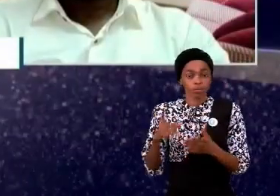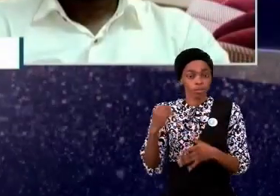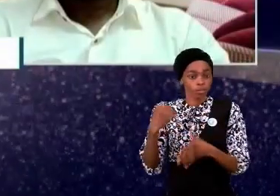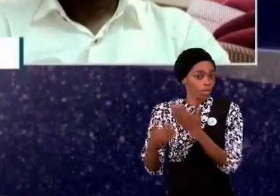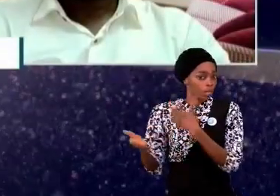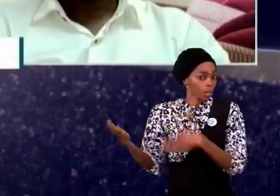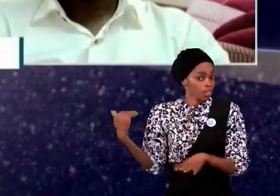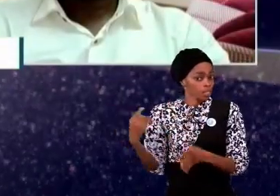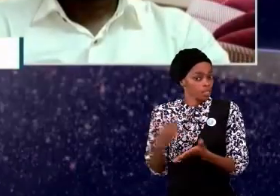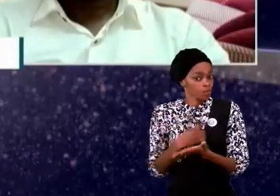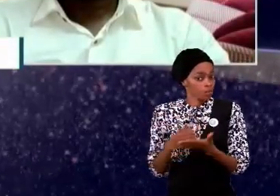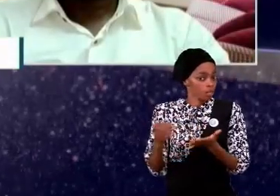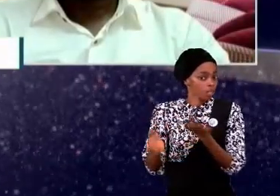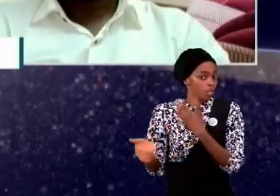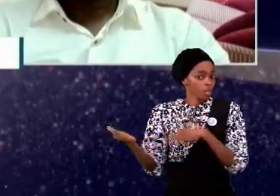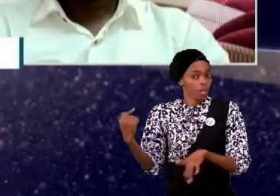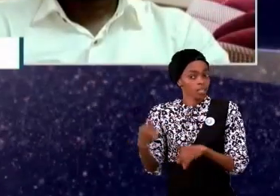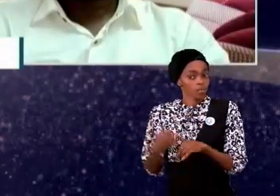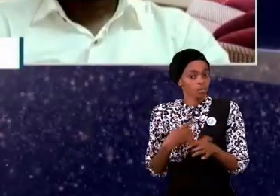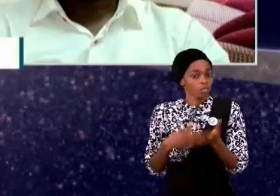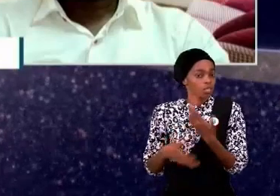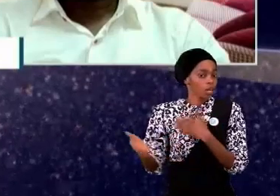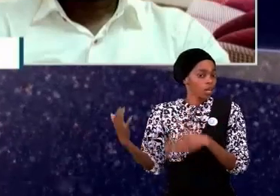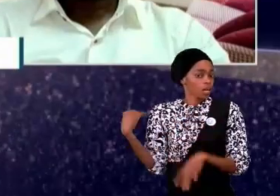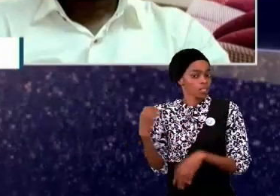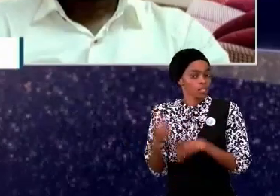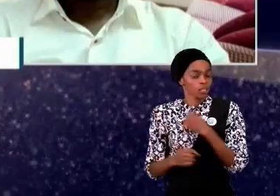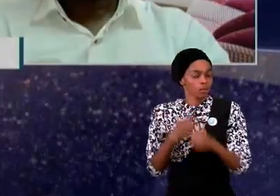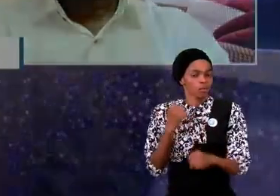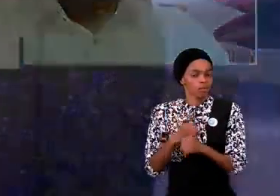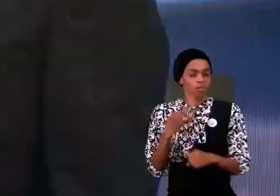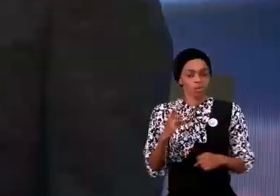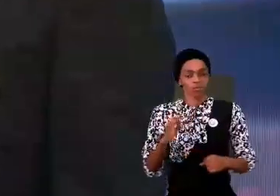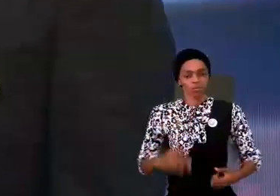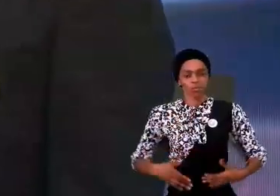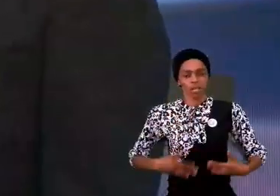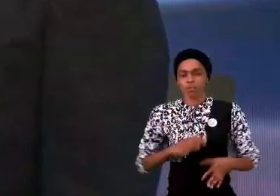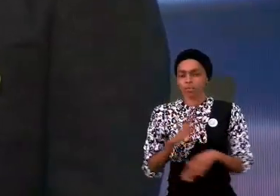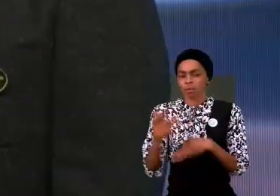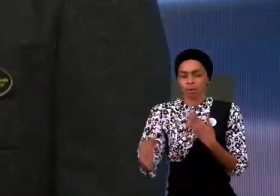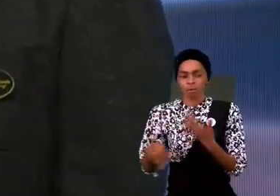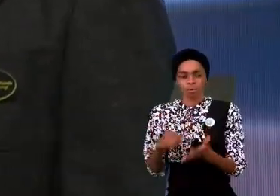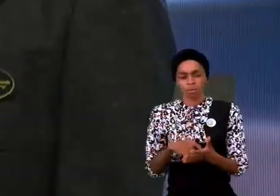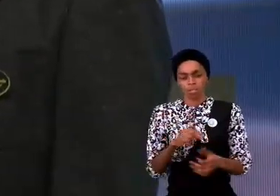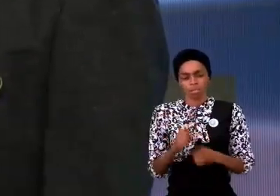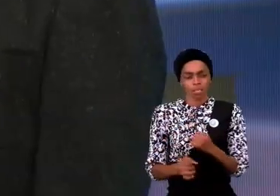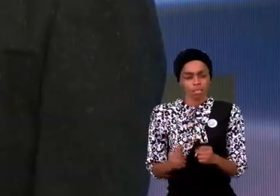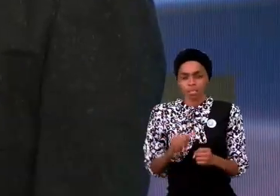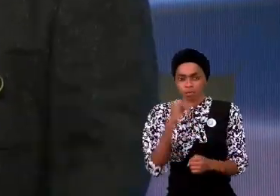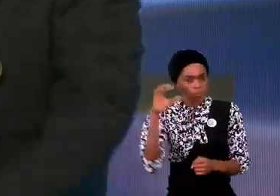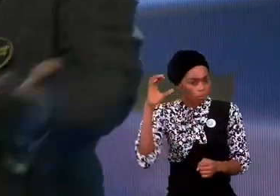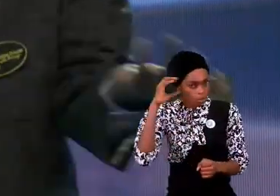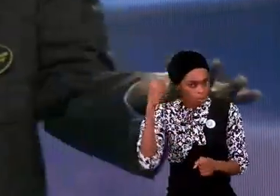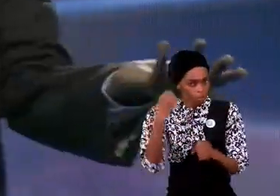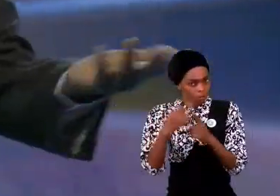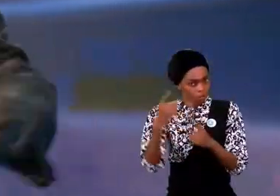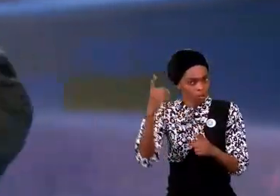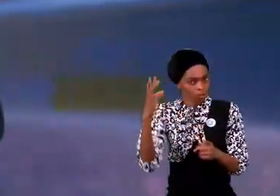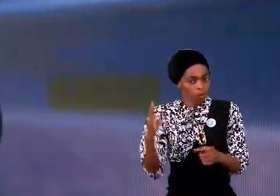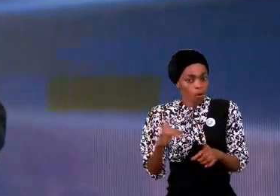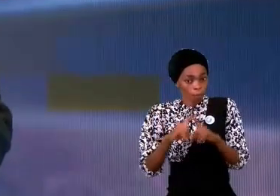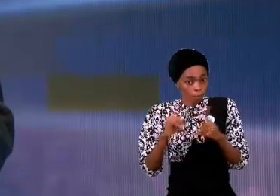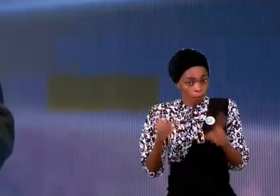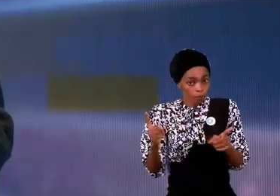hear the word. But on the day he heard the word, faith comes by hearing, and